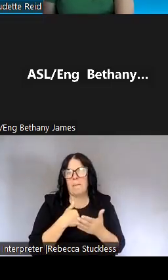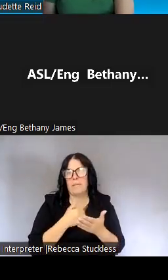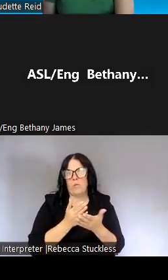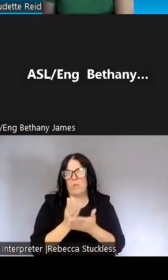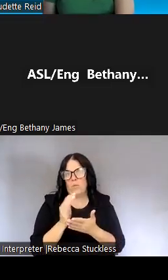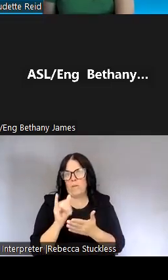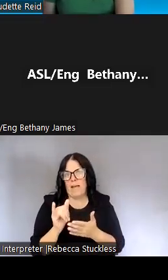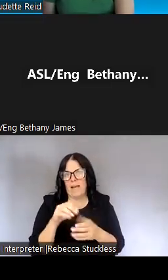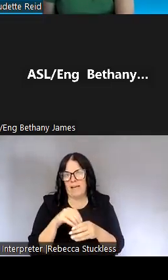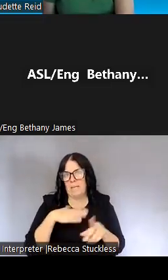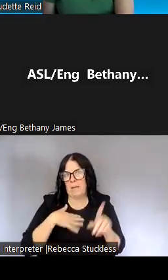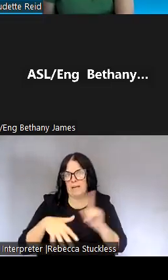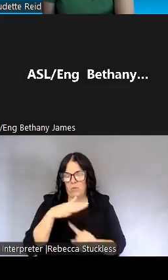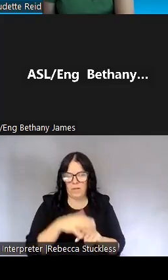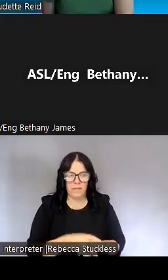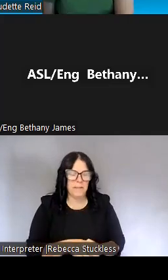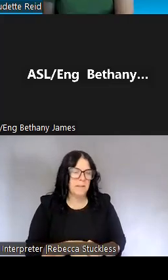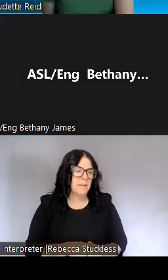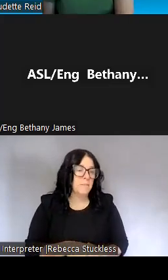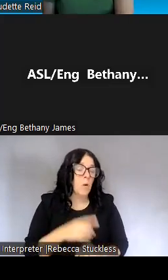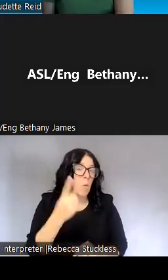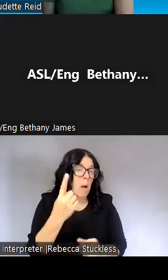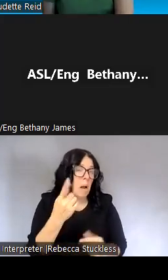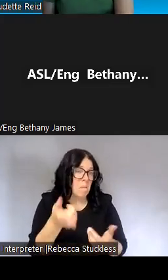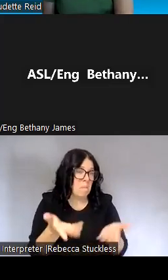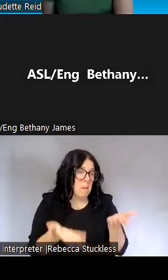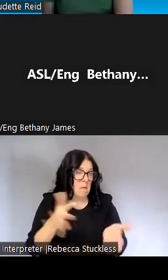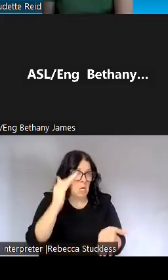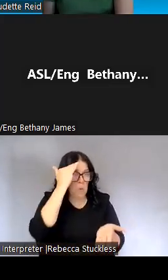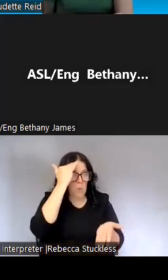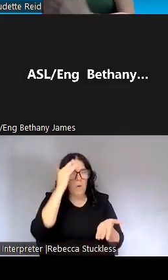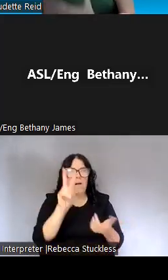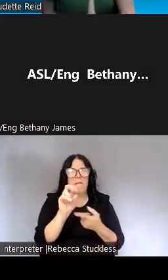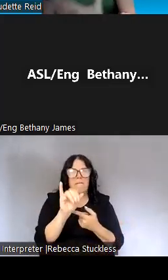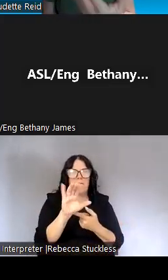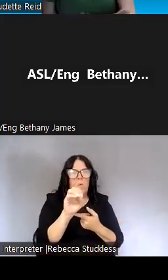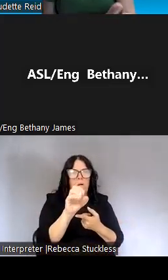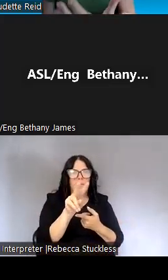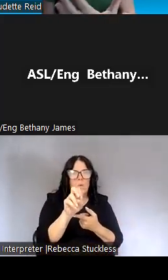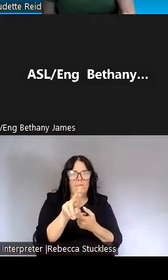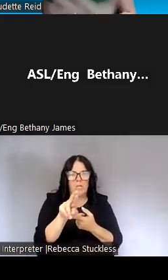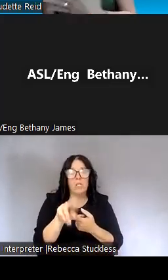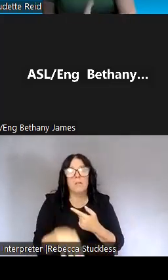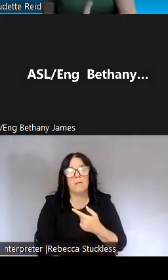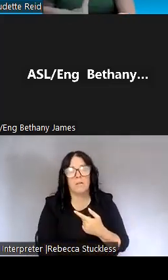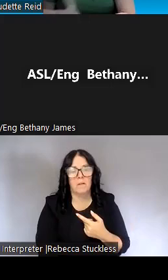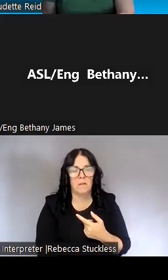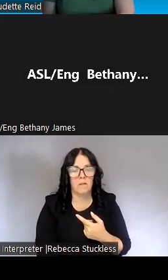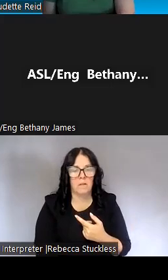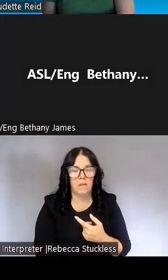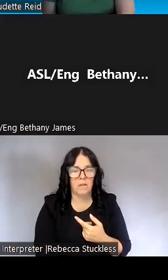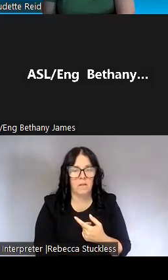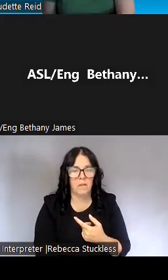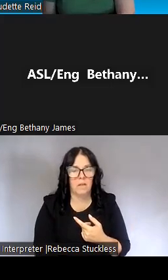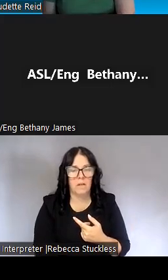their surroundings. One you're probably aware of is VoiceOver, and VoiceOver is the iPhone screen